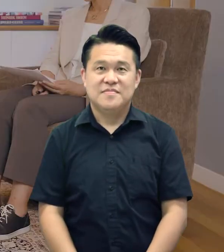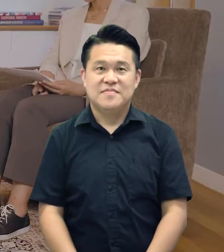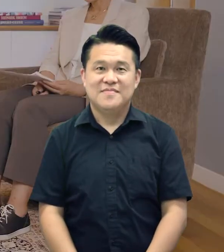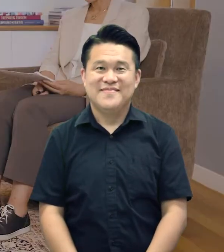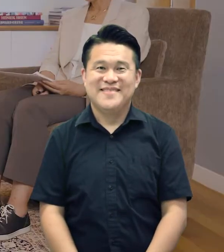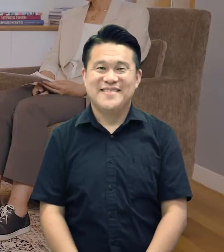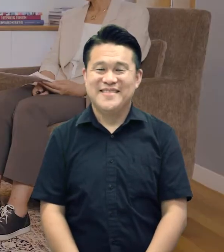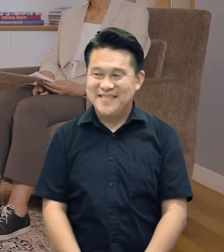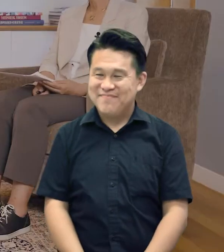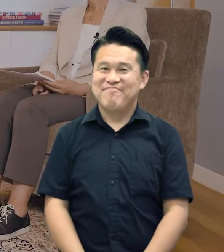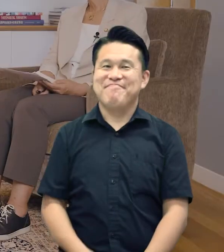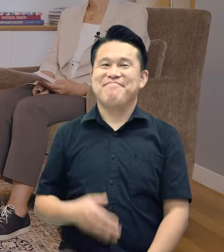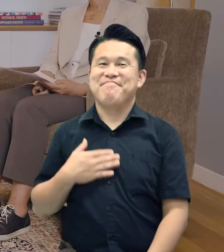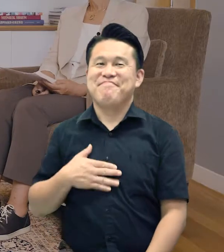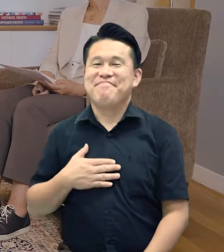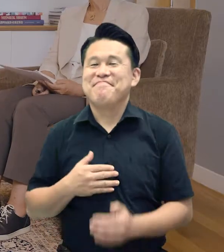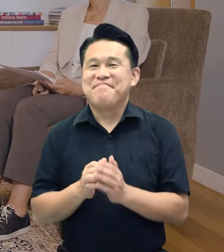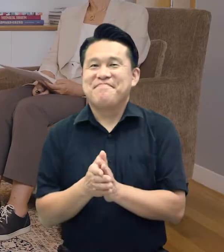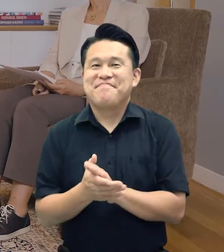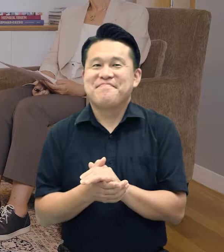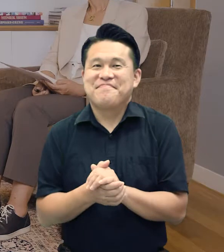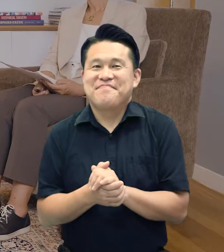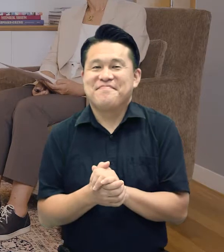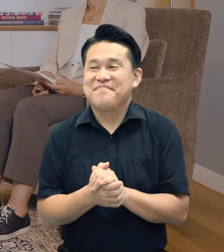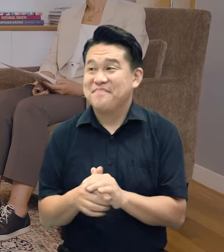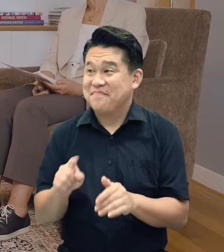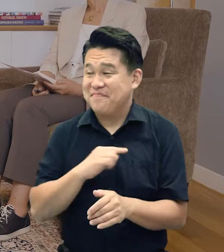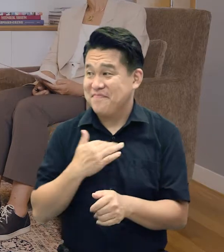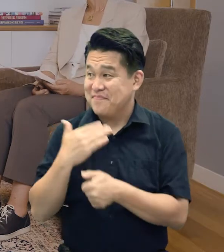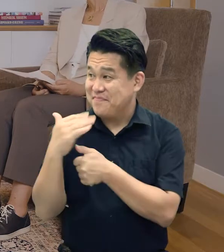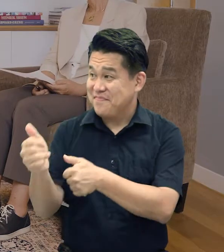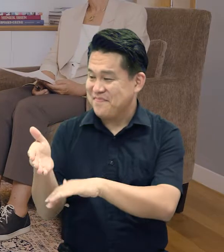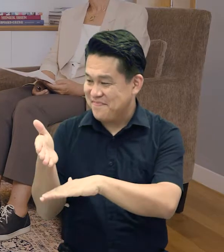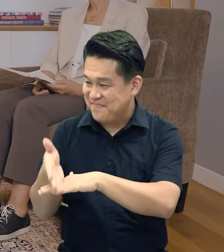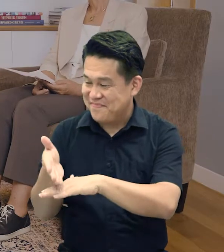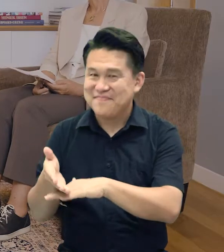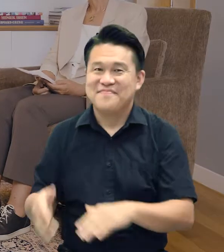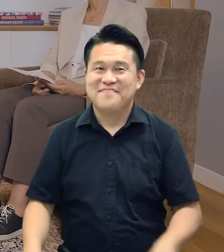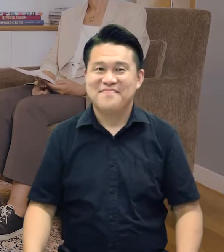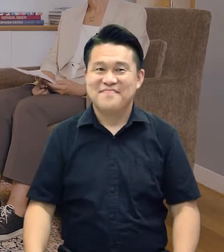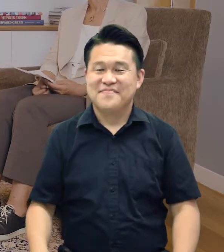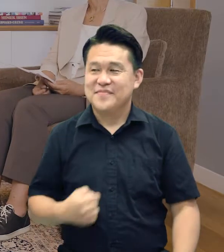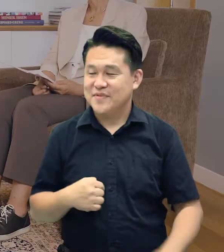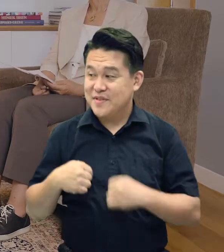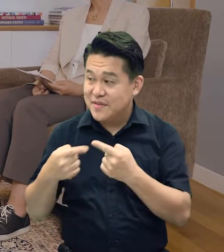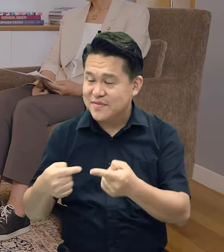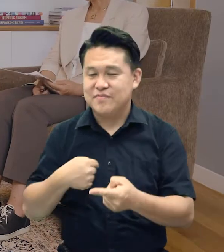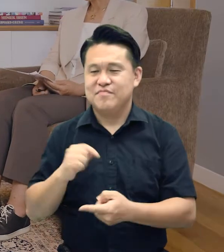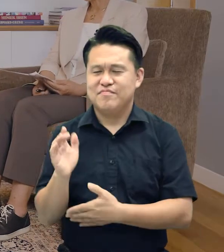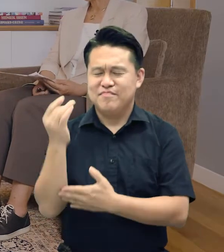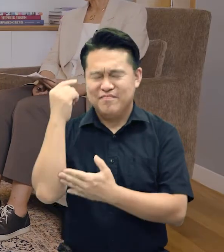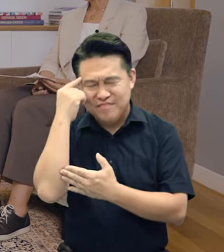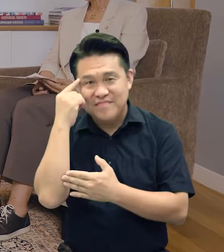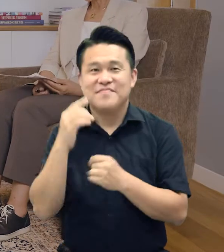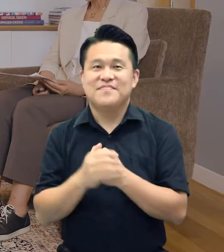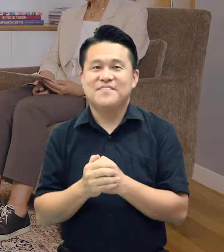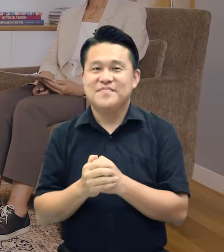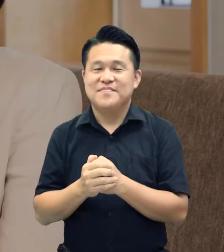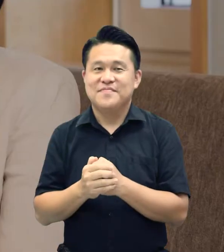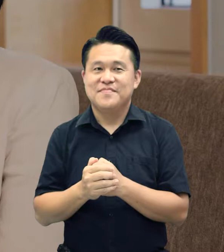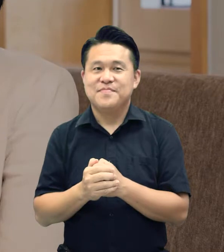background. Okay. First of all, thank you for the invitation. It's very honored to be here and talk with